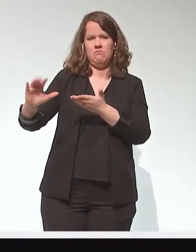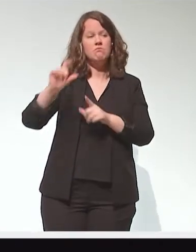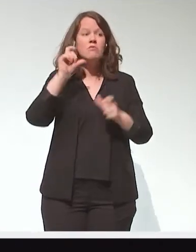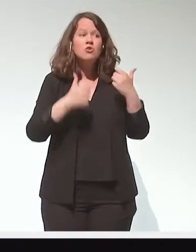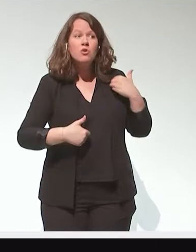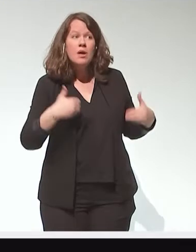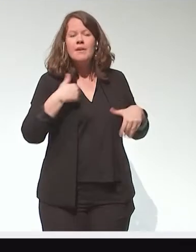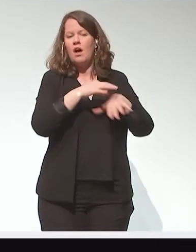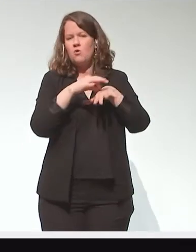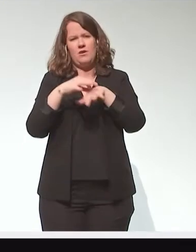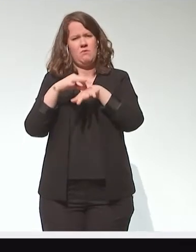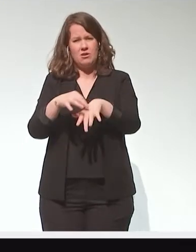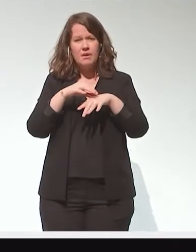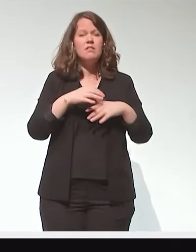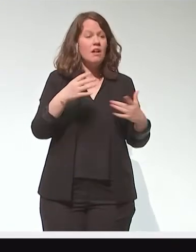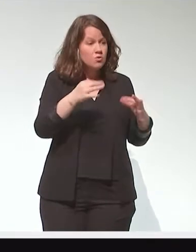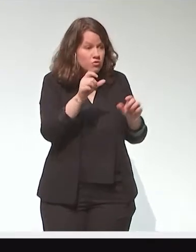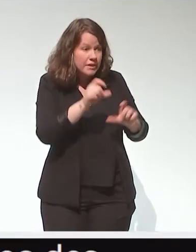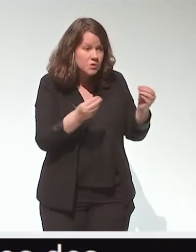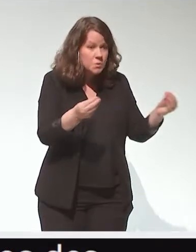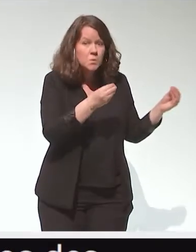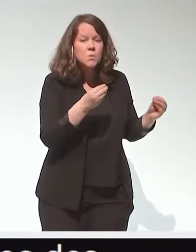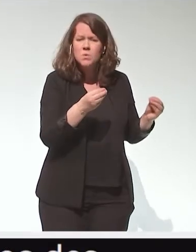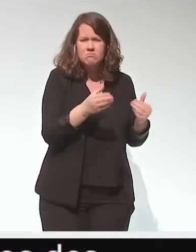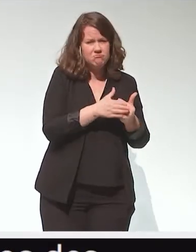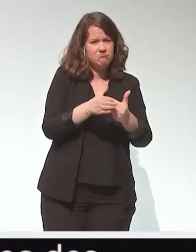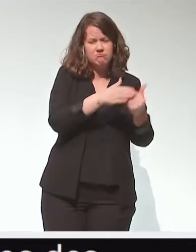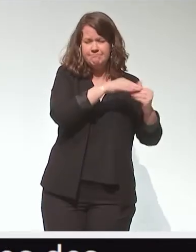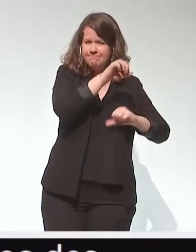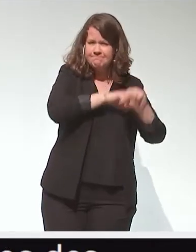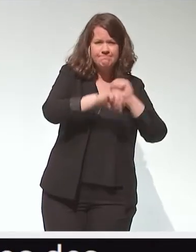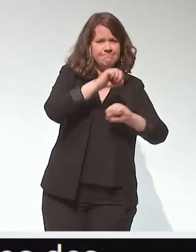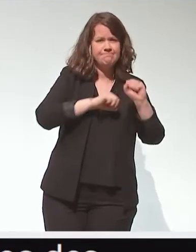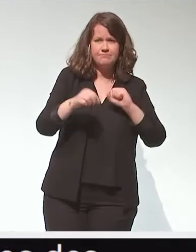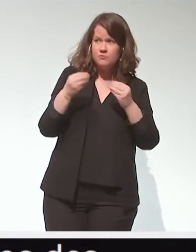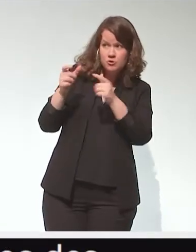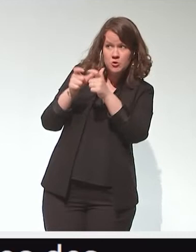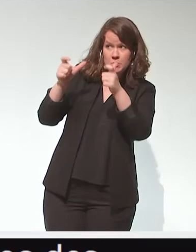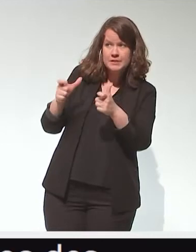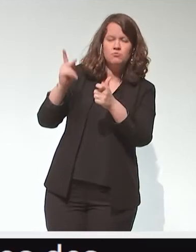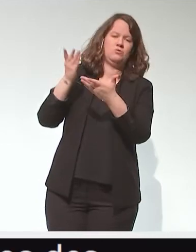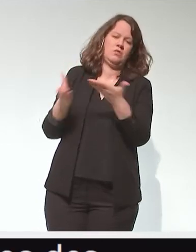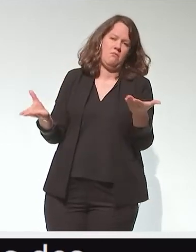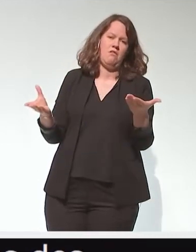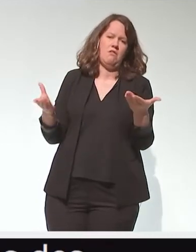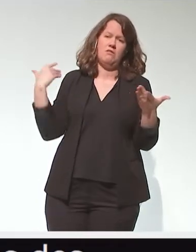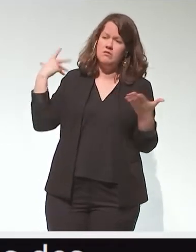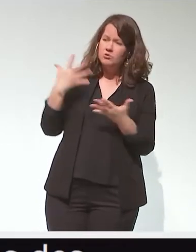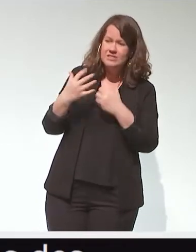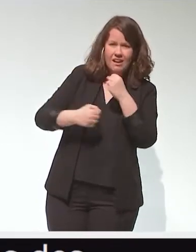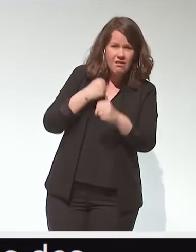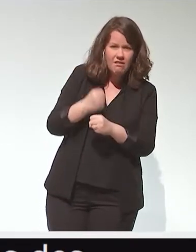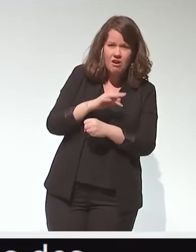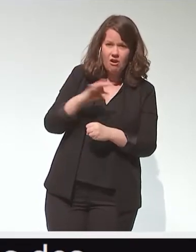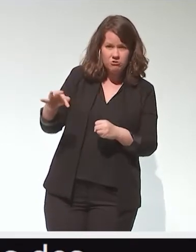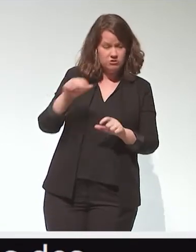to support employers with different types of disabilities. So for years, in France,